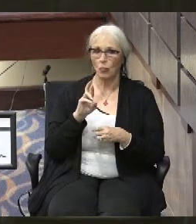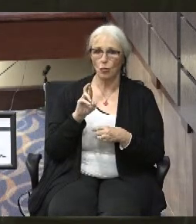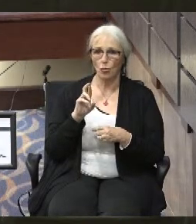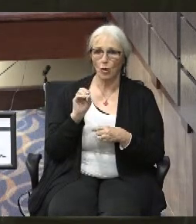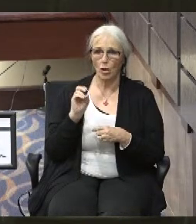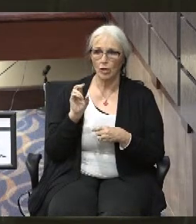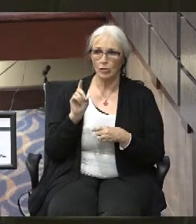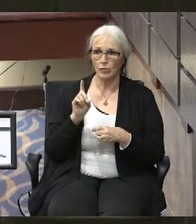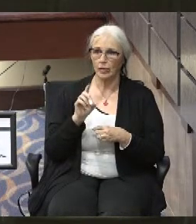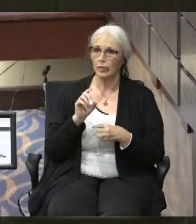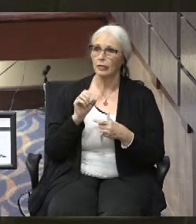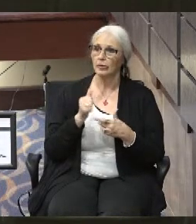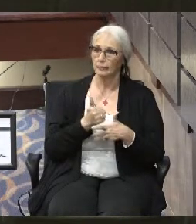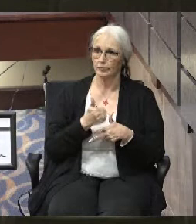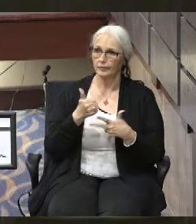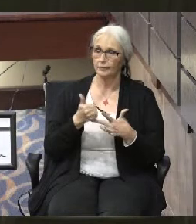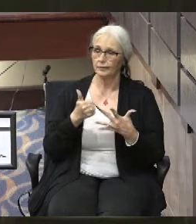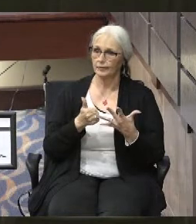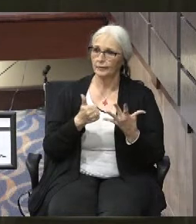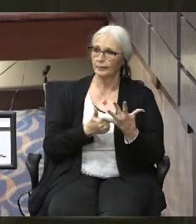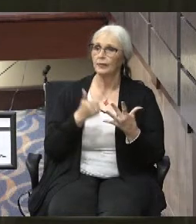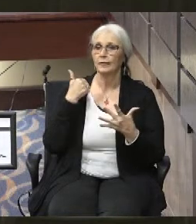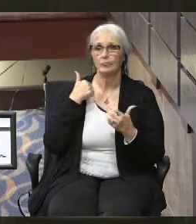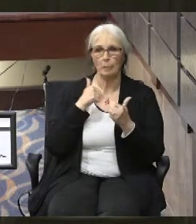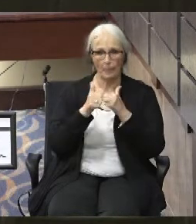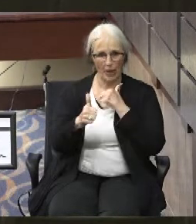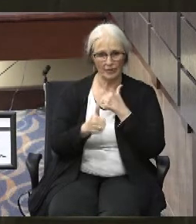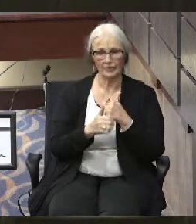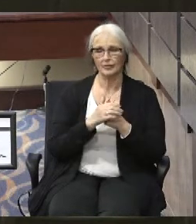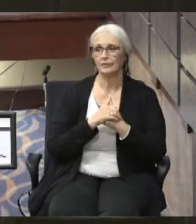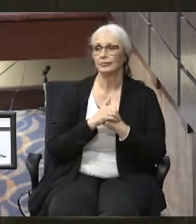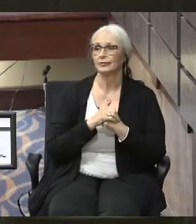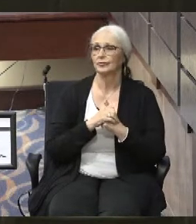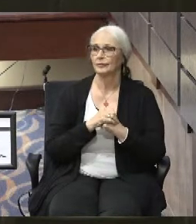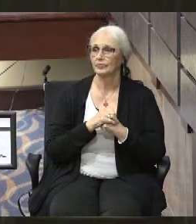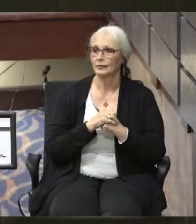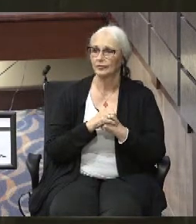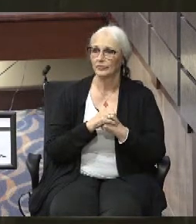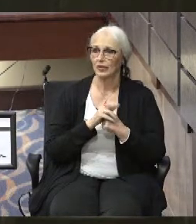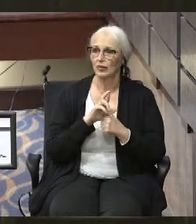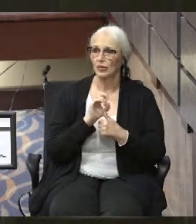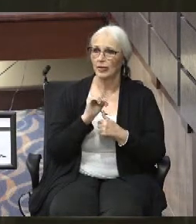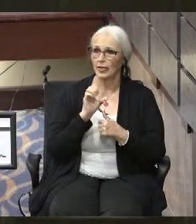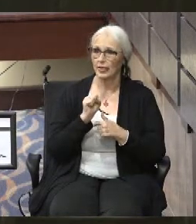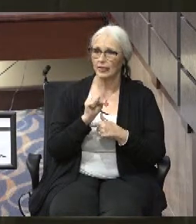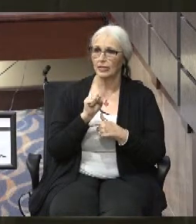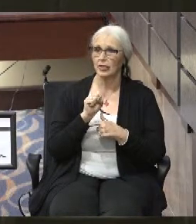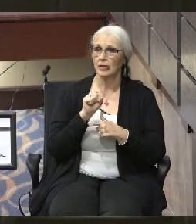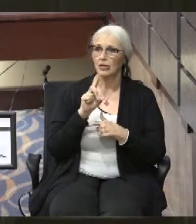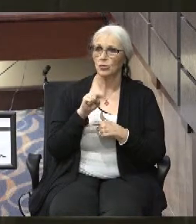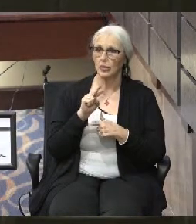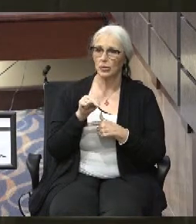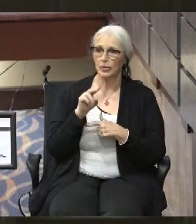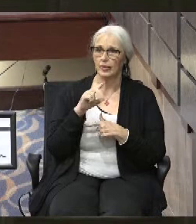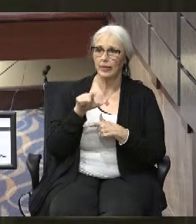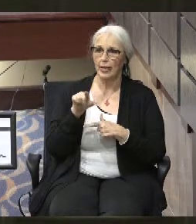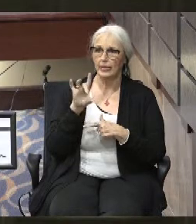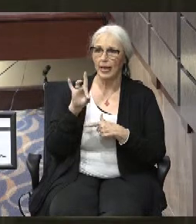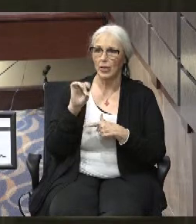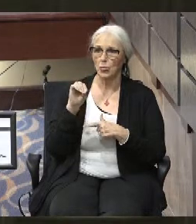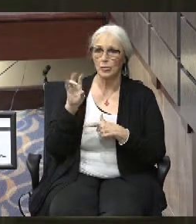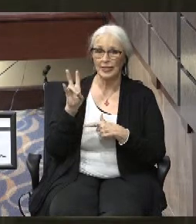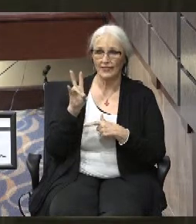Palmer? Holmes? Aye. Meek? Yes, that motion carries, and we'll move to resolution 2022-807.